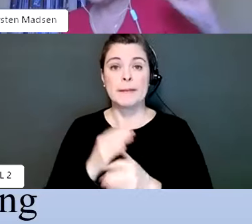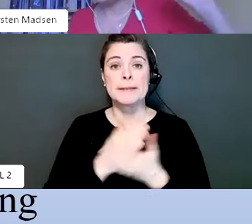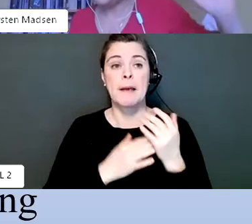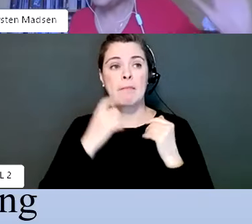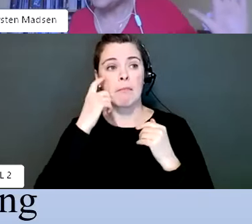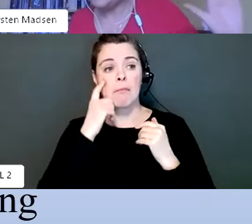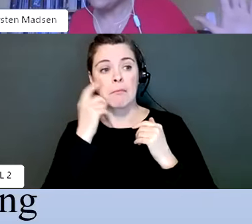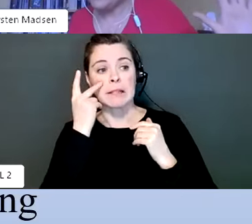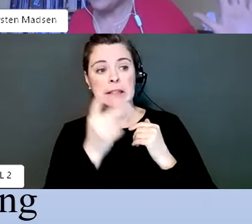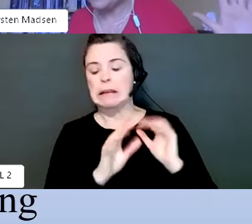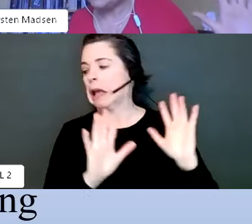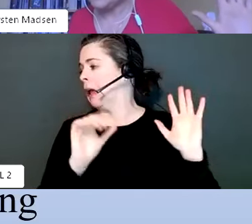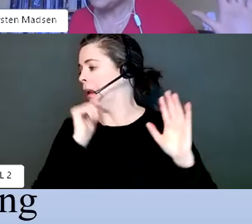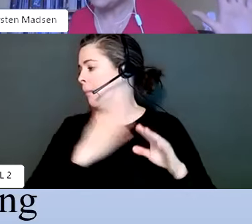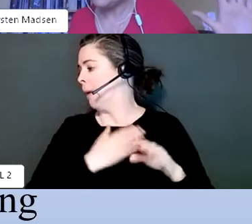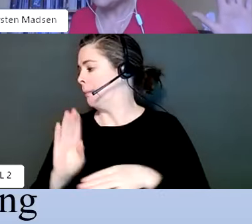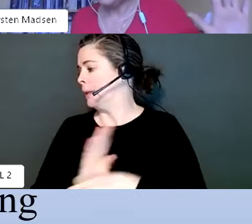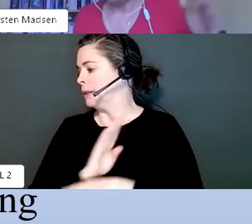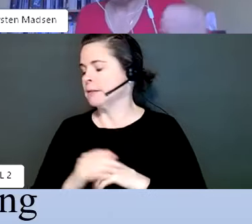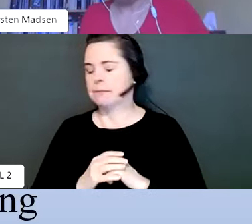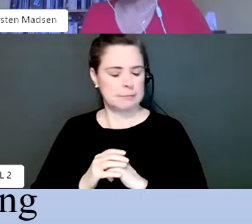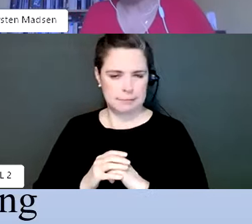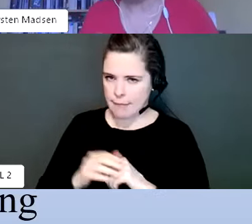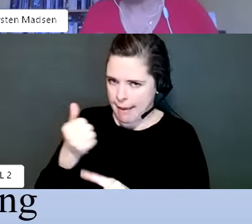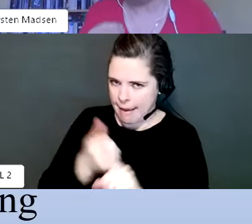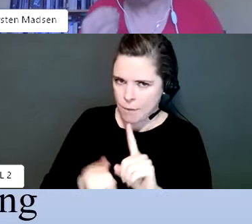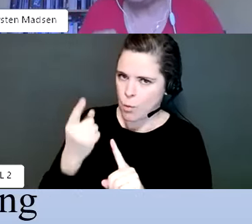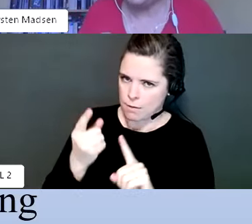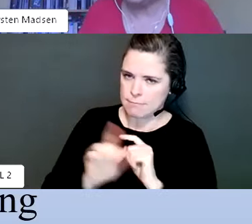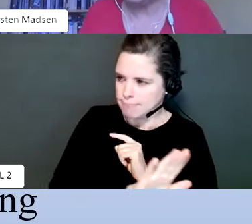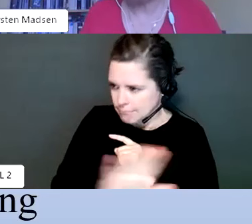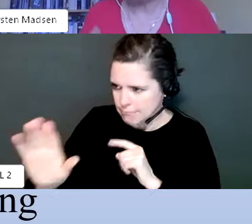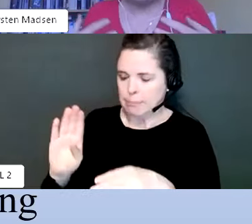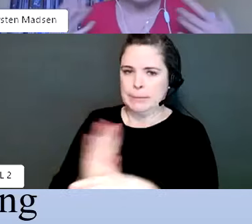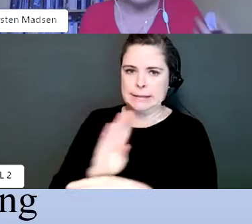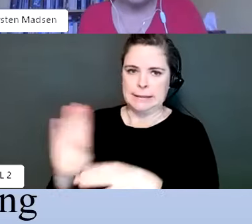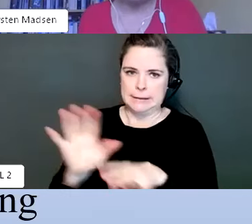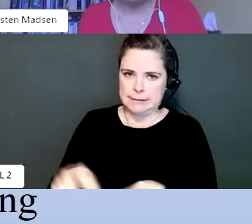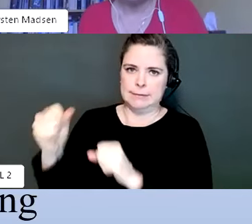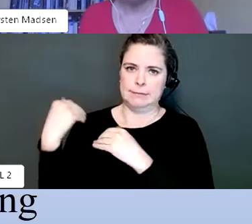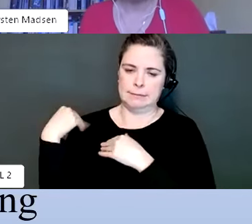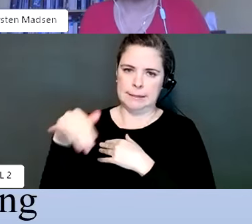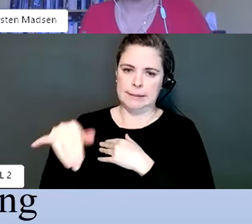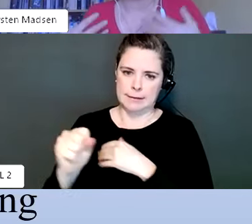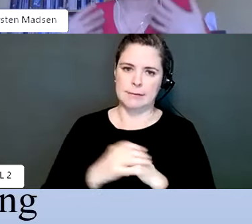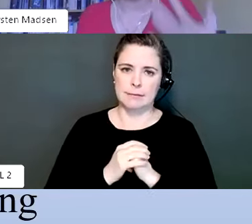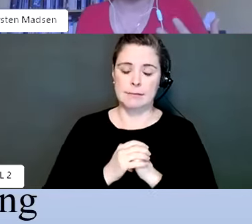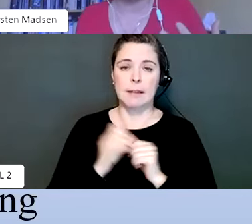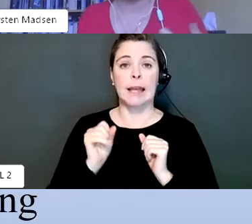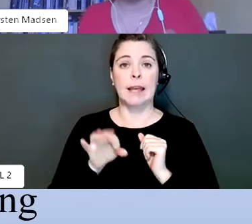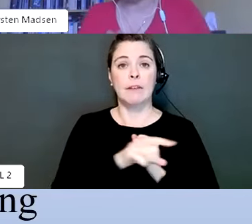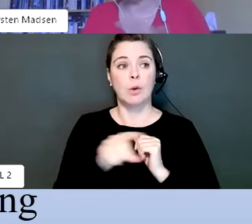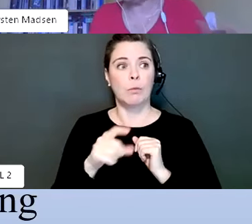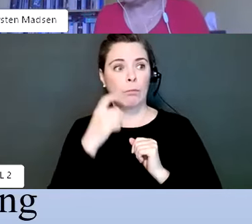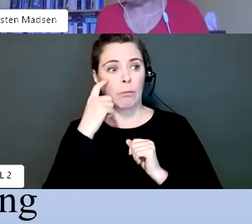Hence why we say it's everybody's business. But if you don't speak up, then you're condoning